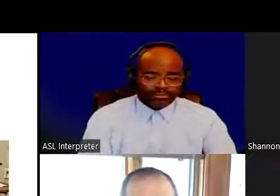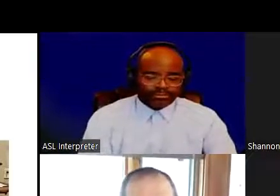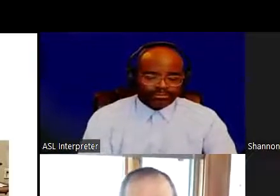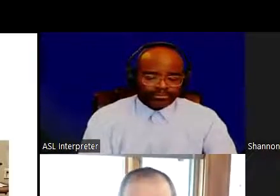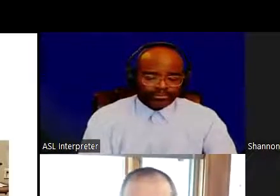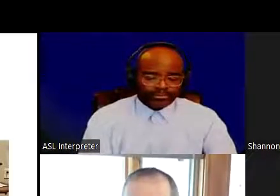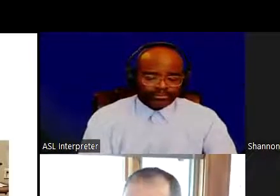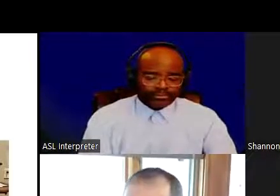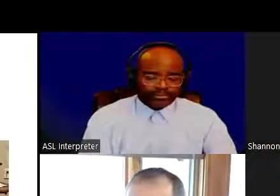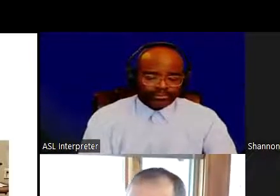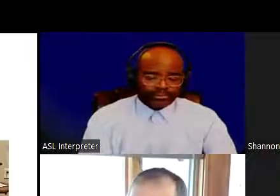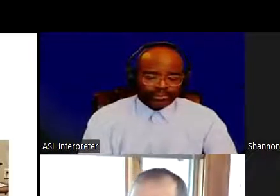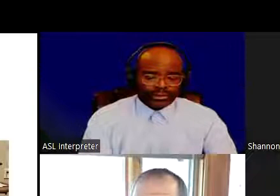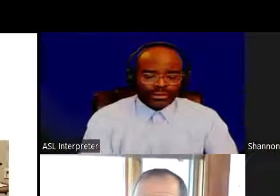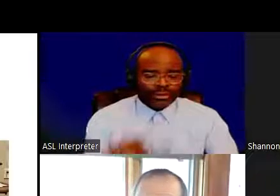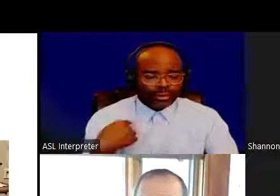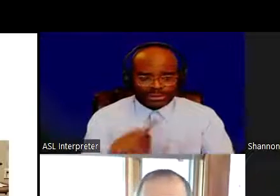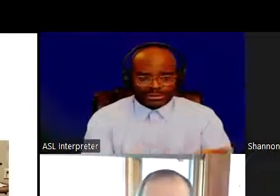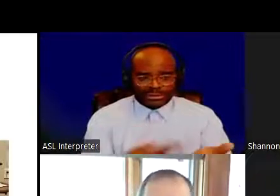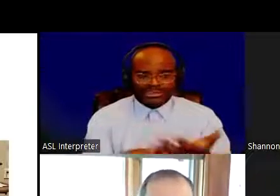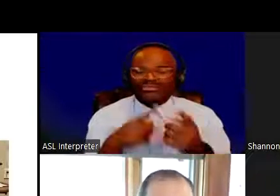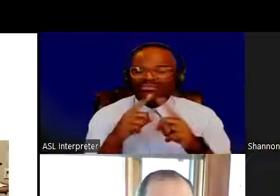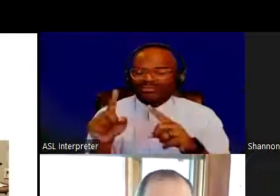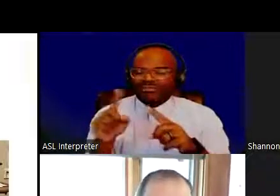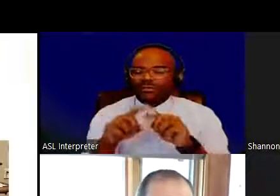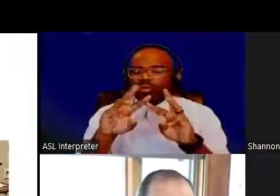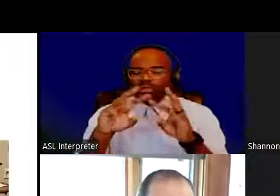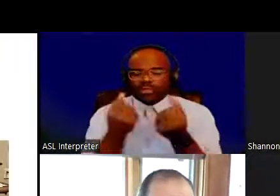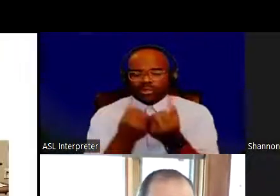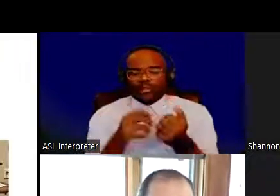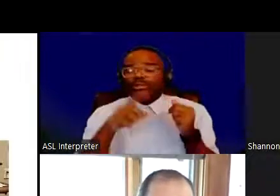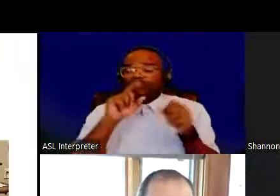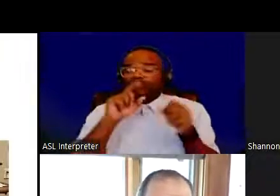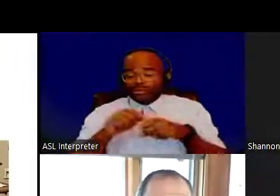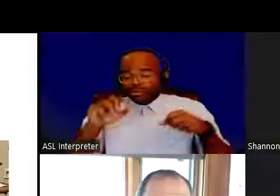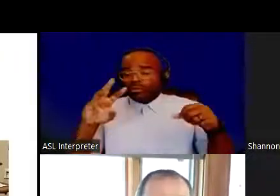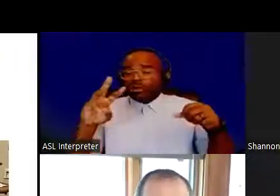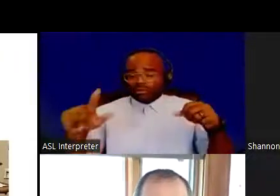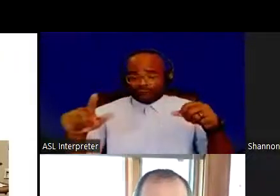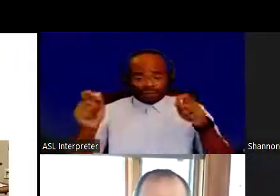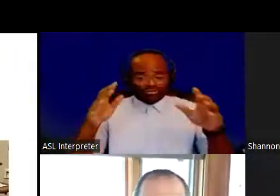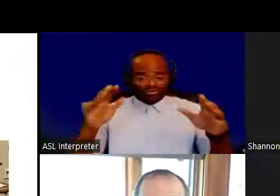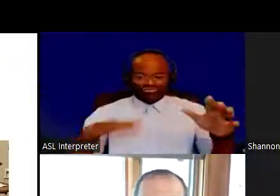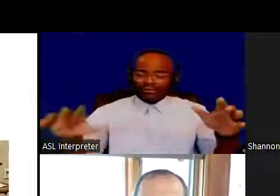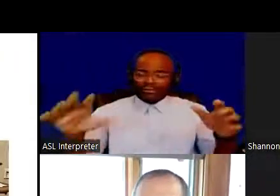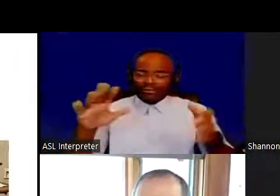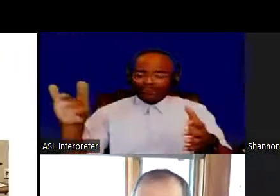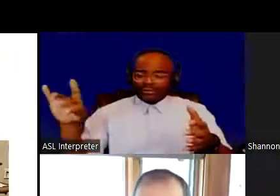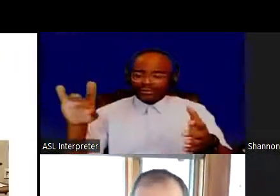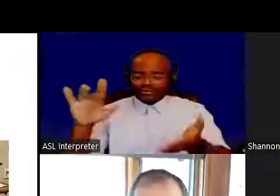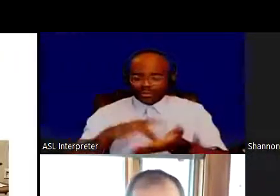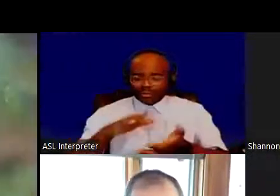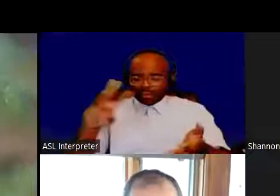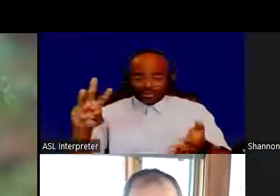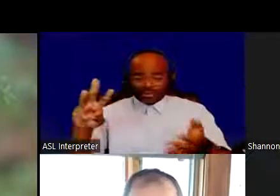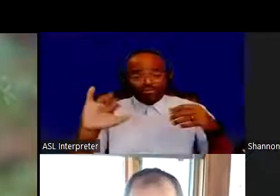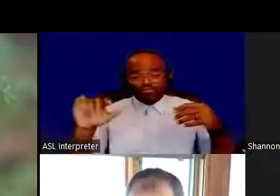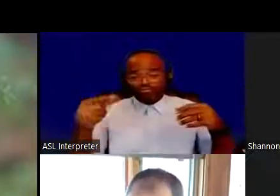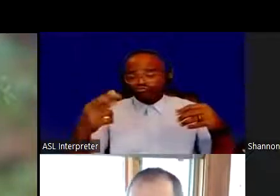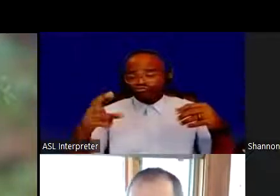real wildlife managers in a series of workshops. We had workshops around the Midwest and Great Plains